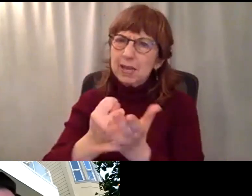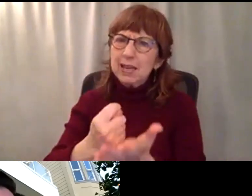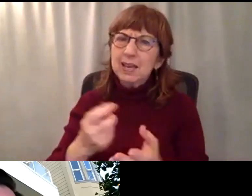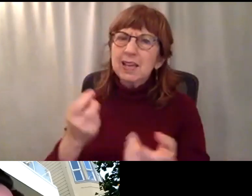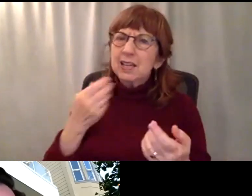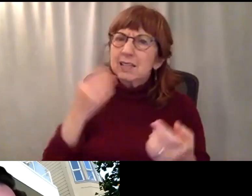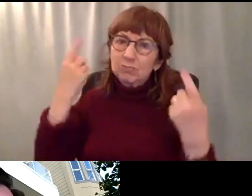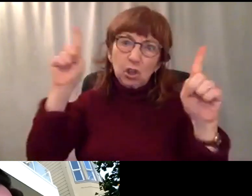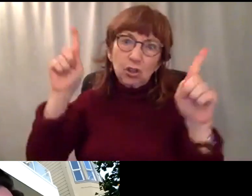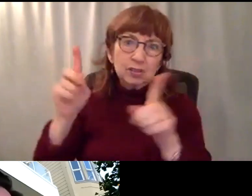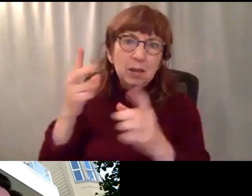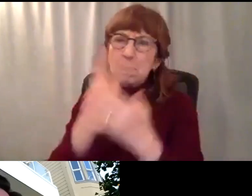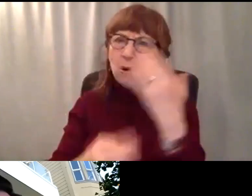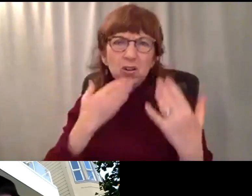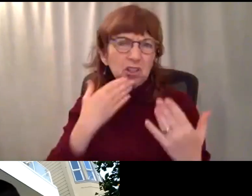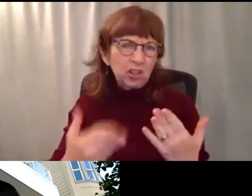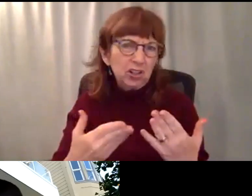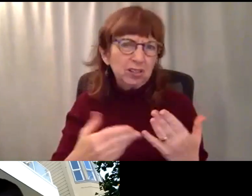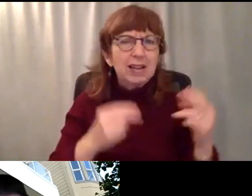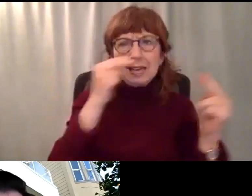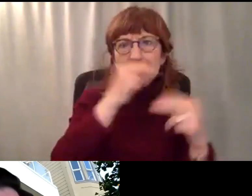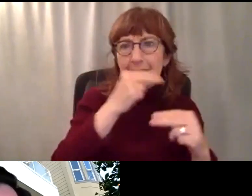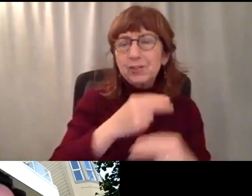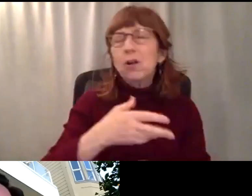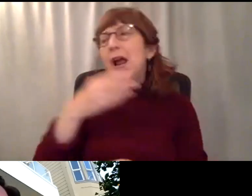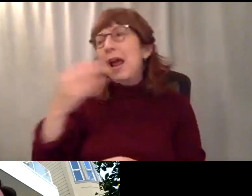you know, cause both help, you know?